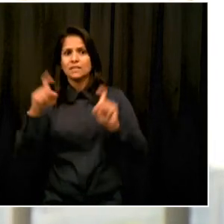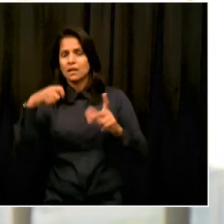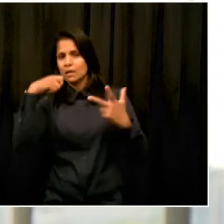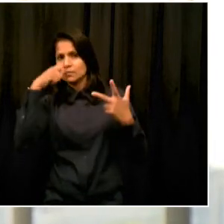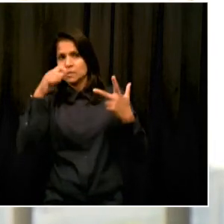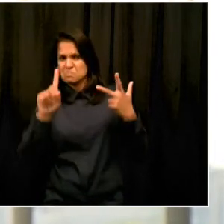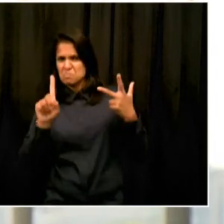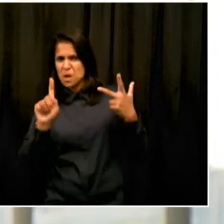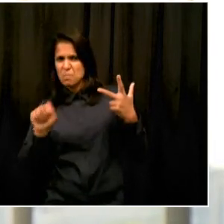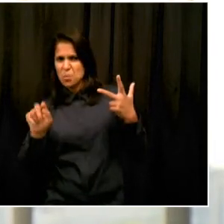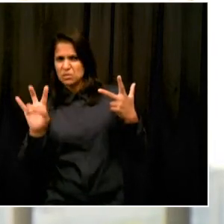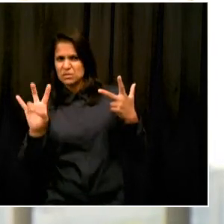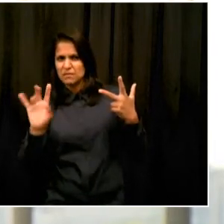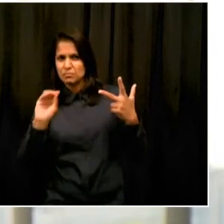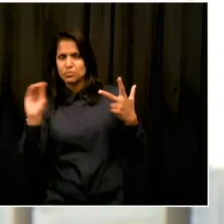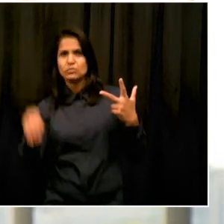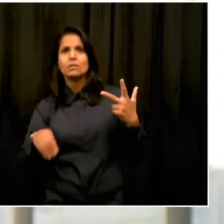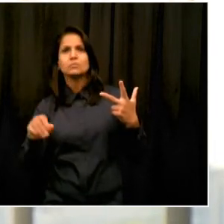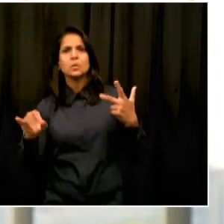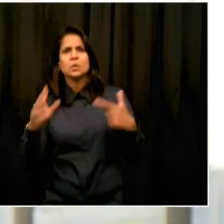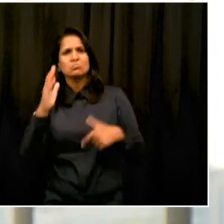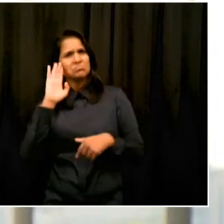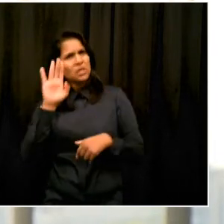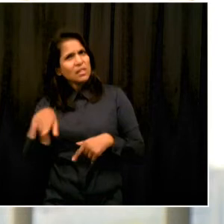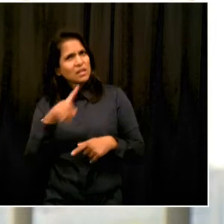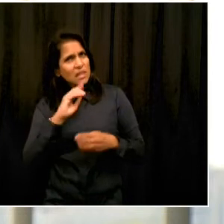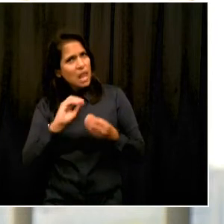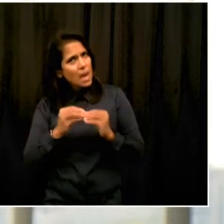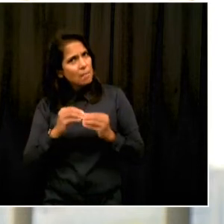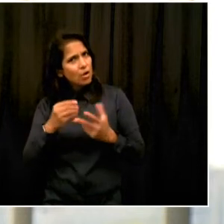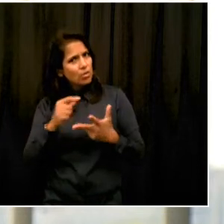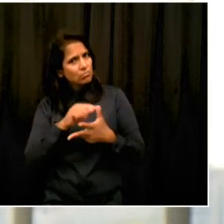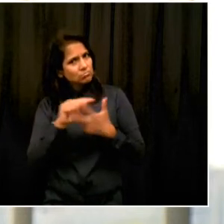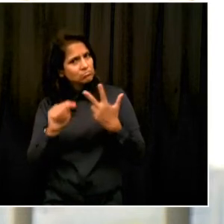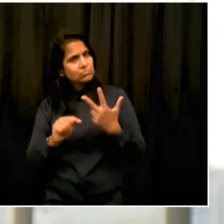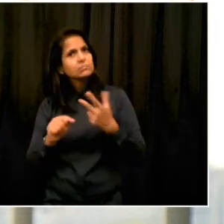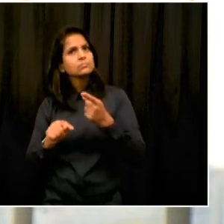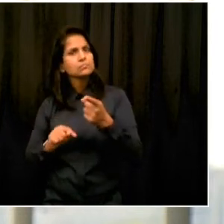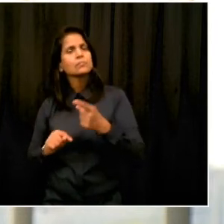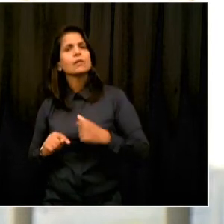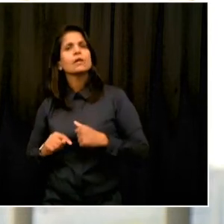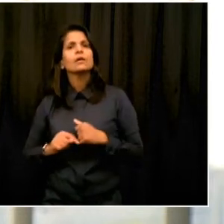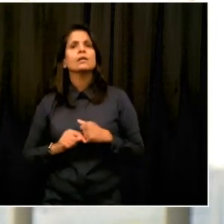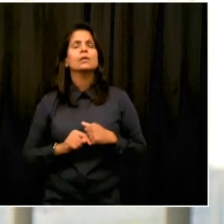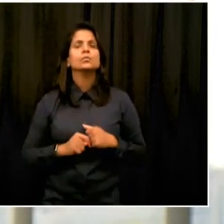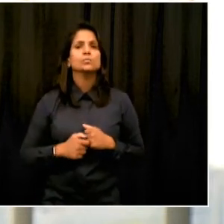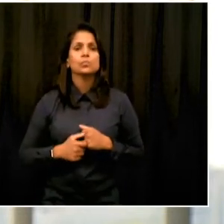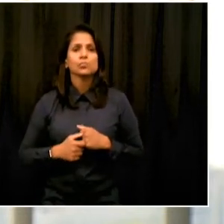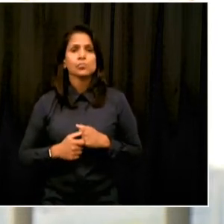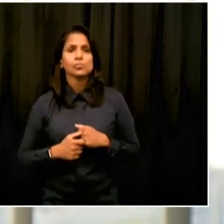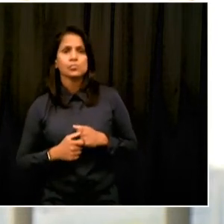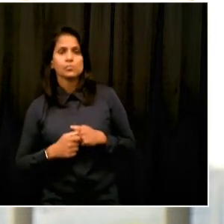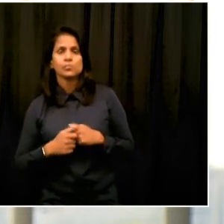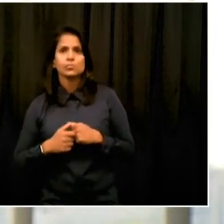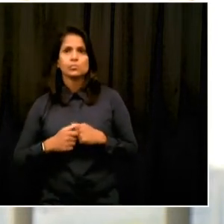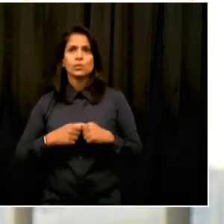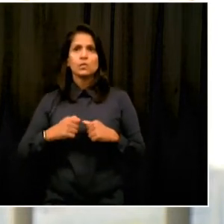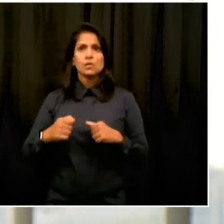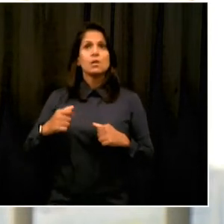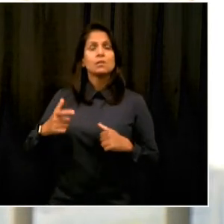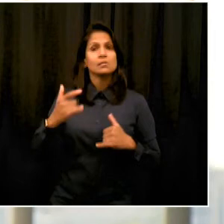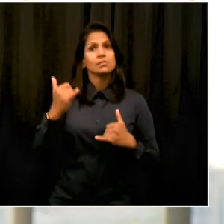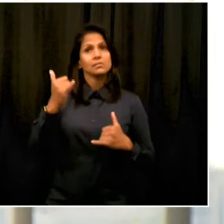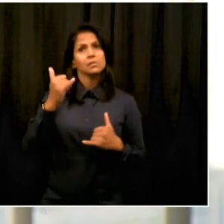so a couple of things are going to happen here. One, as the city makes decisions about our investments,